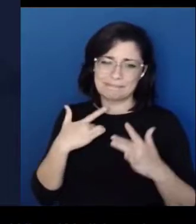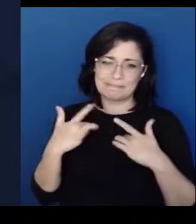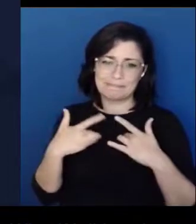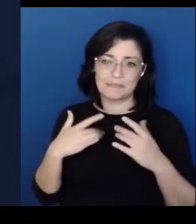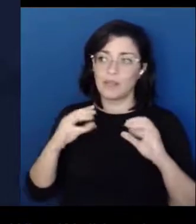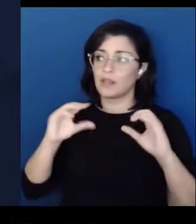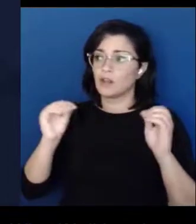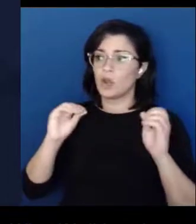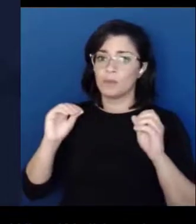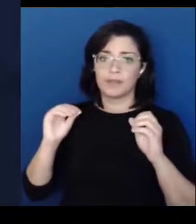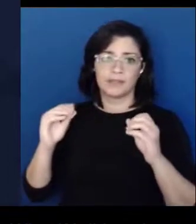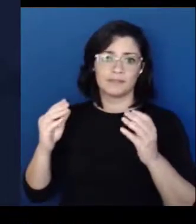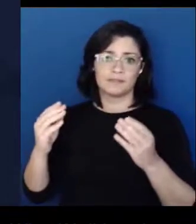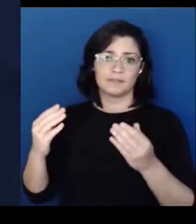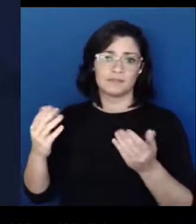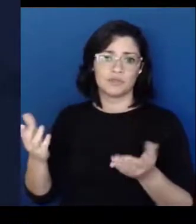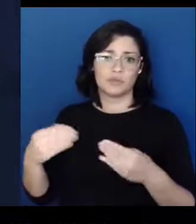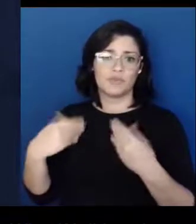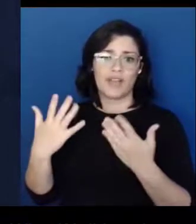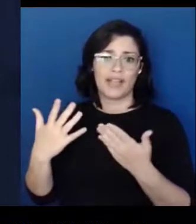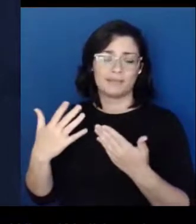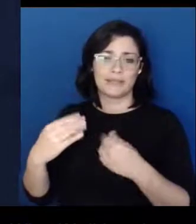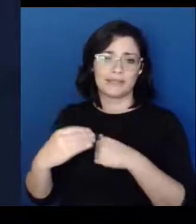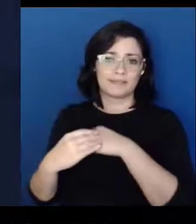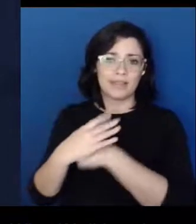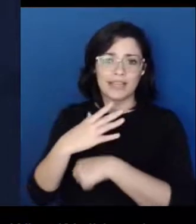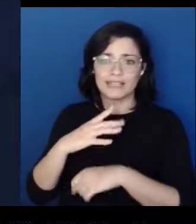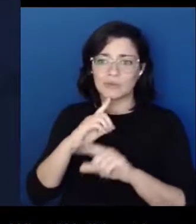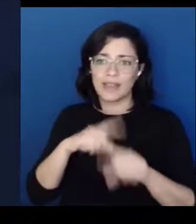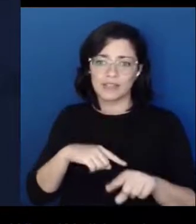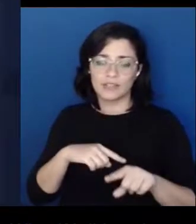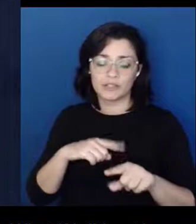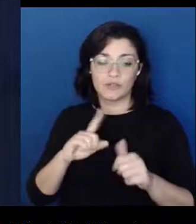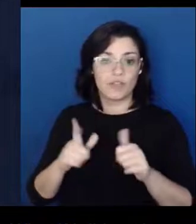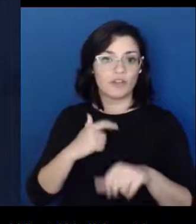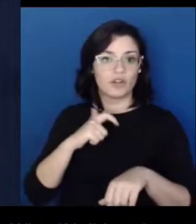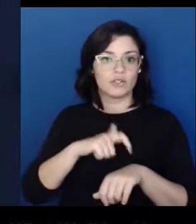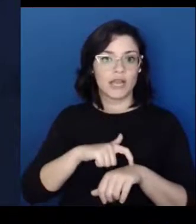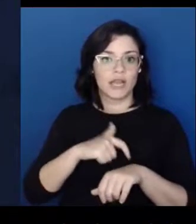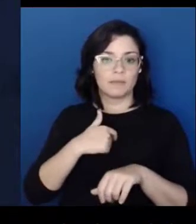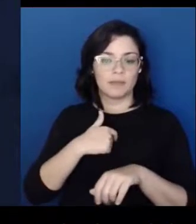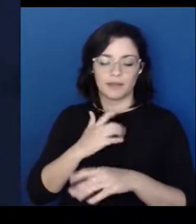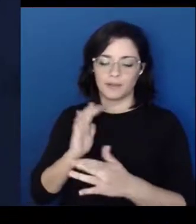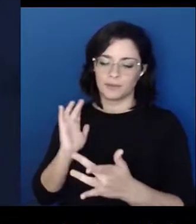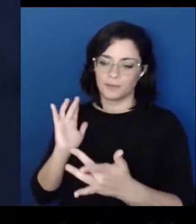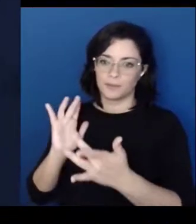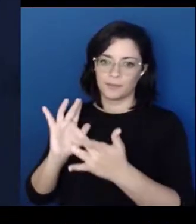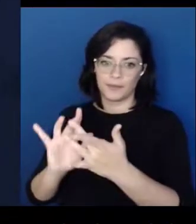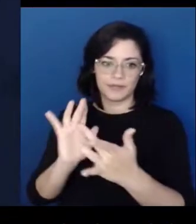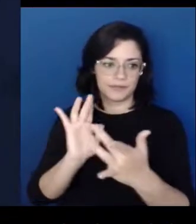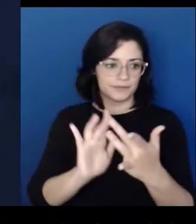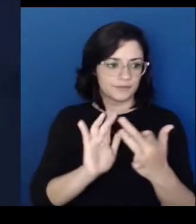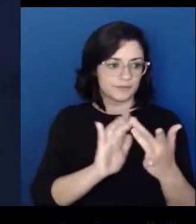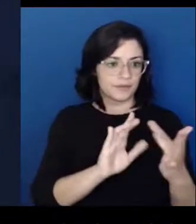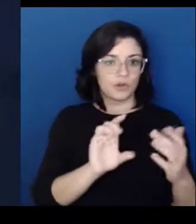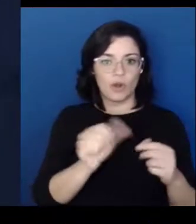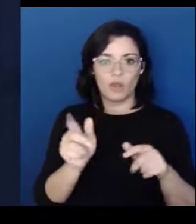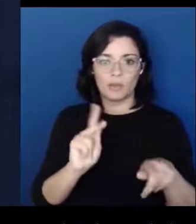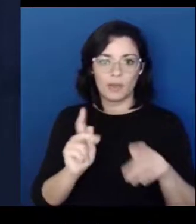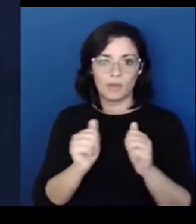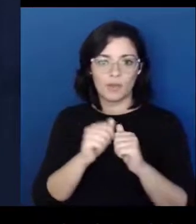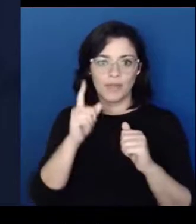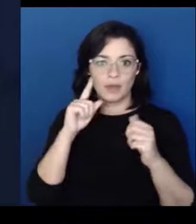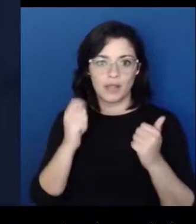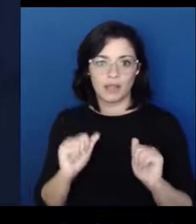first time, I reached out to other people with hearing loss, a life-changing